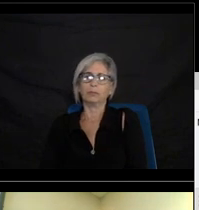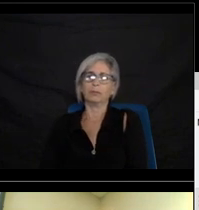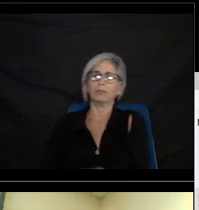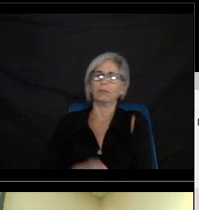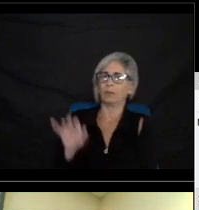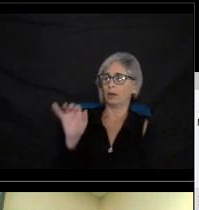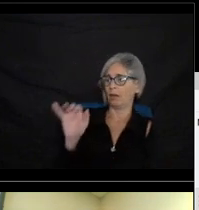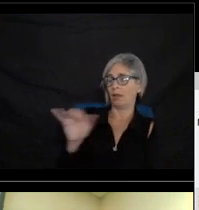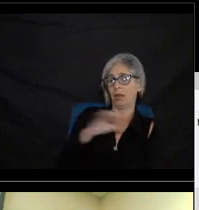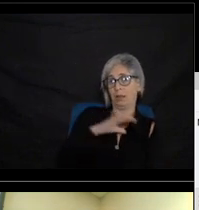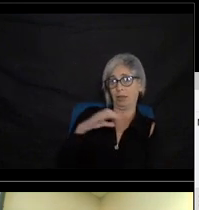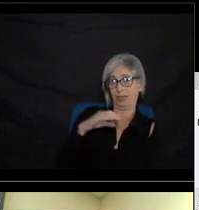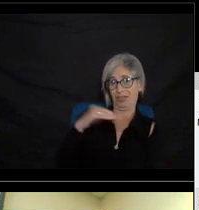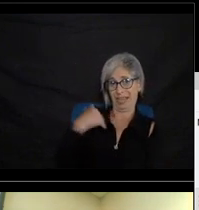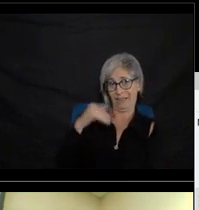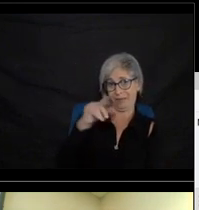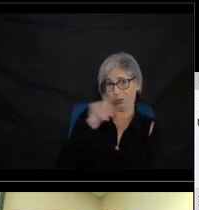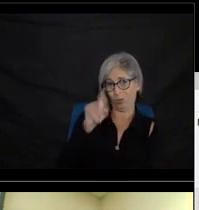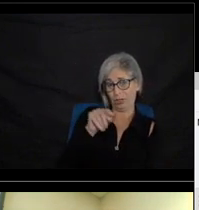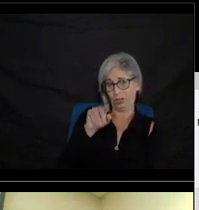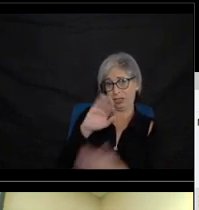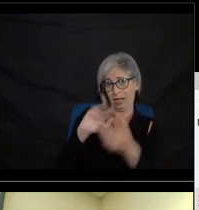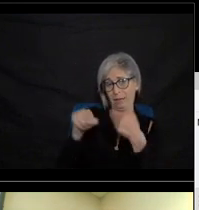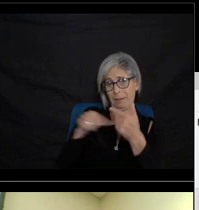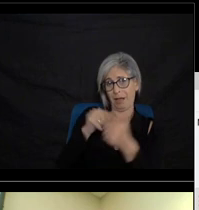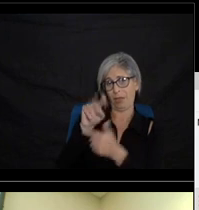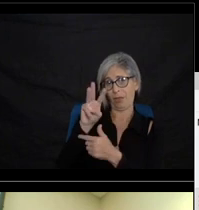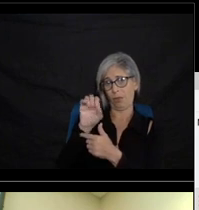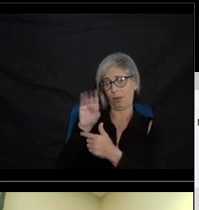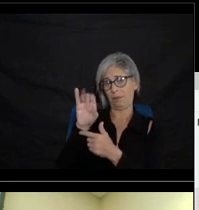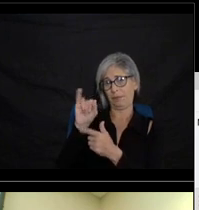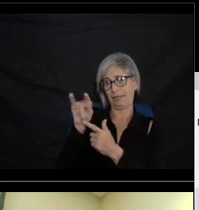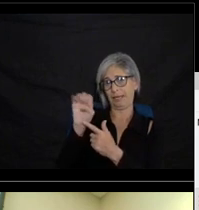Does the commission have any questions regarding the website?